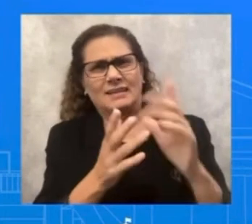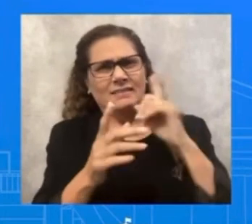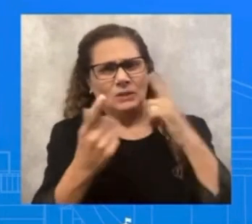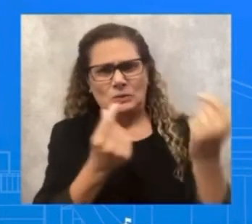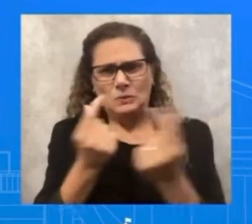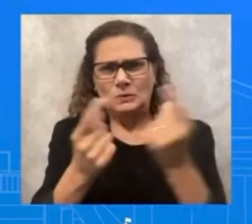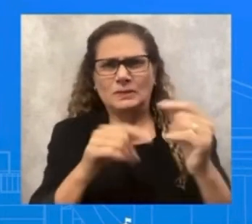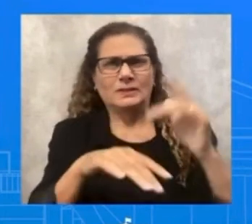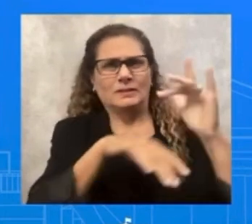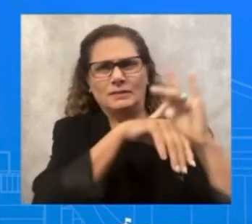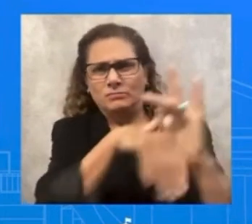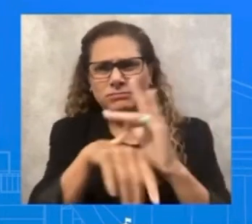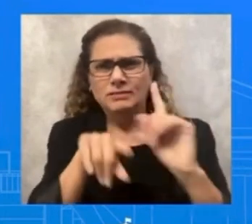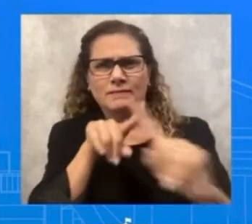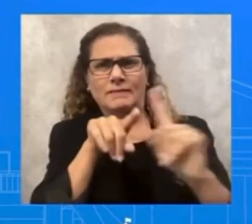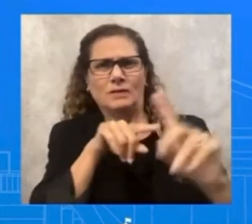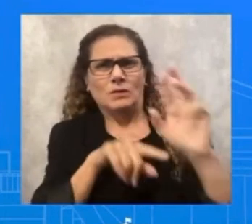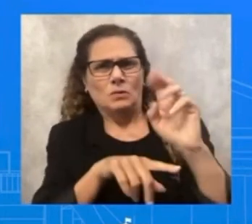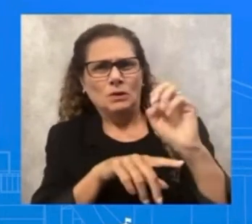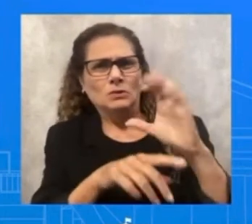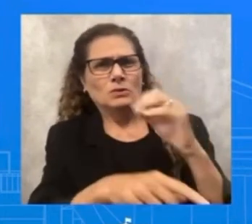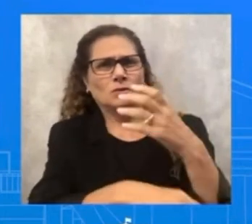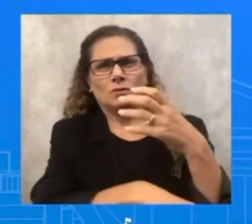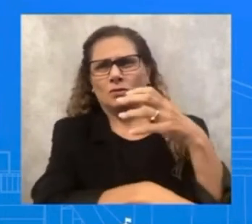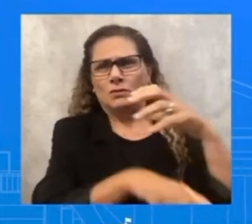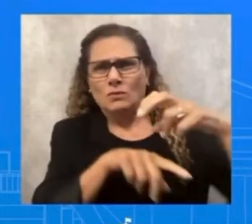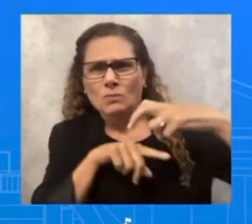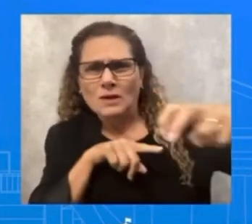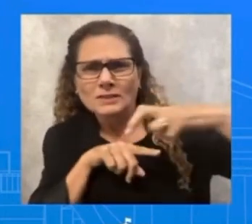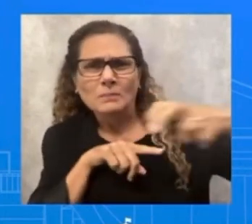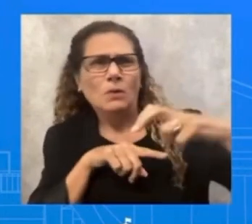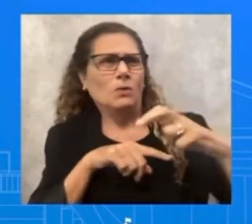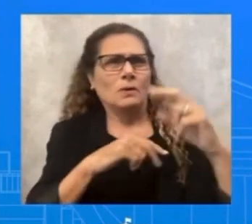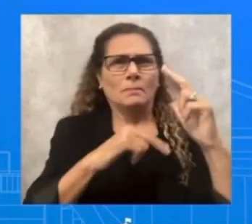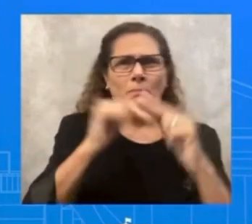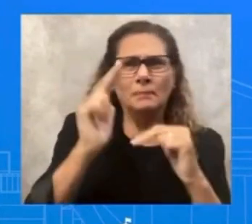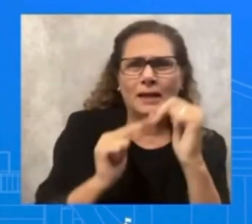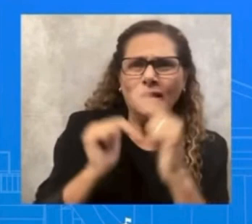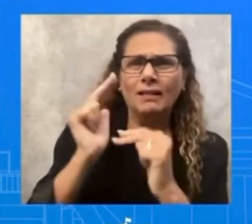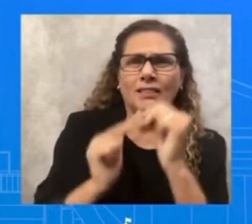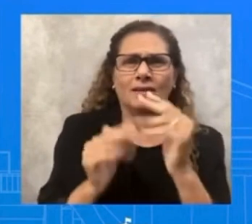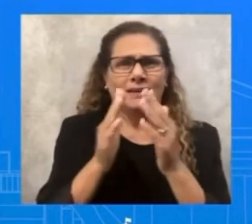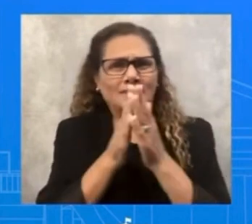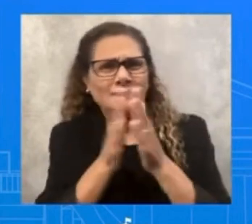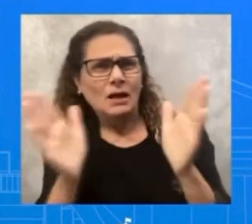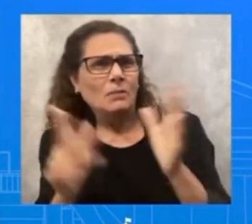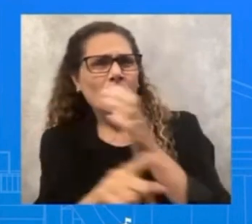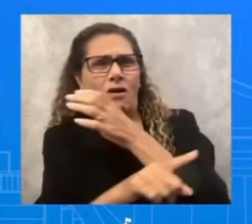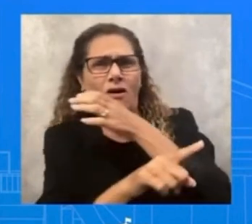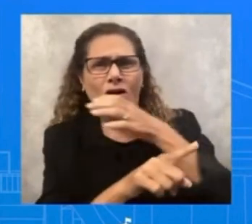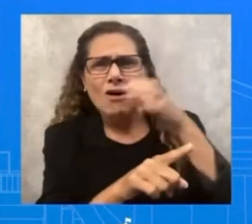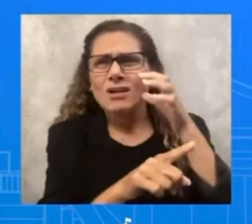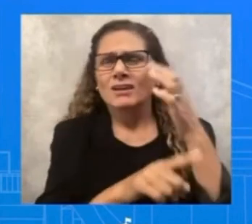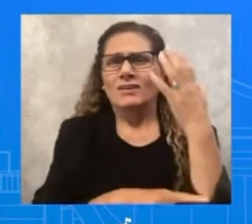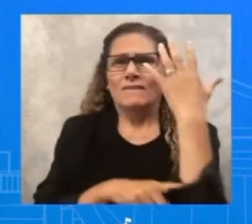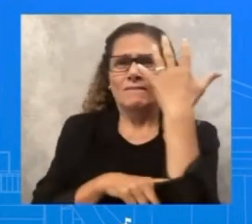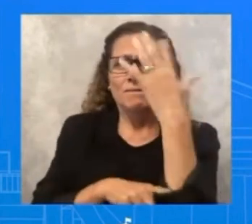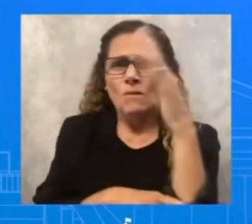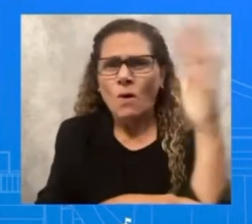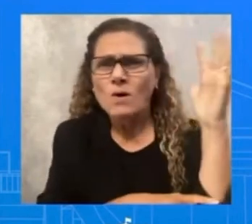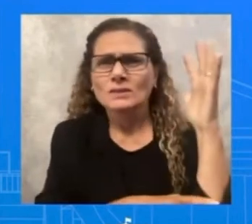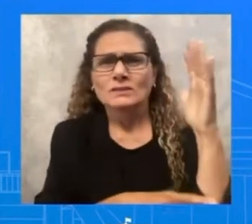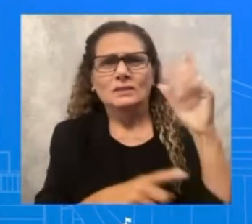power, transportation, buildings, industry, agriculture, and forestry. It's reducing energy costs for